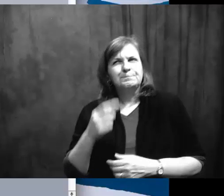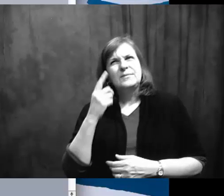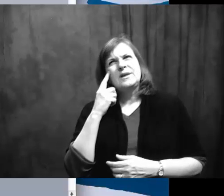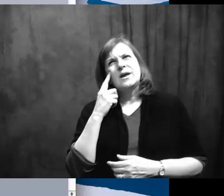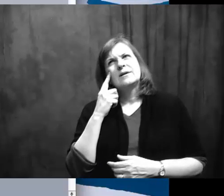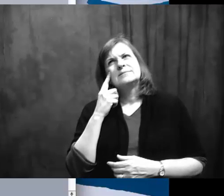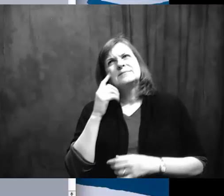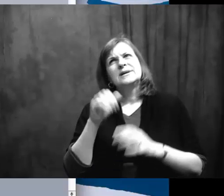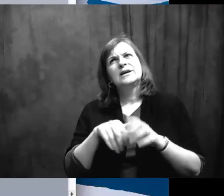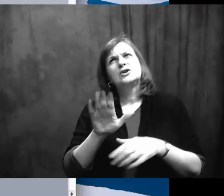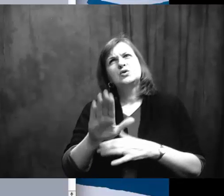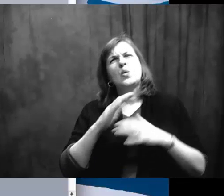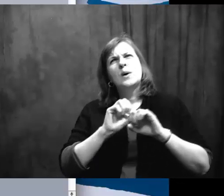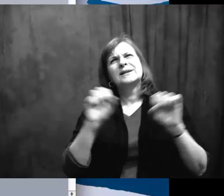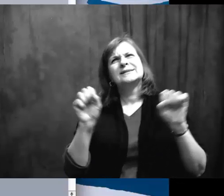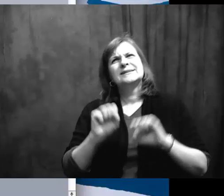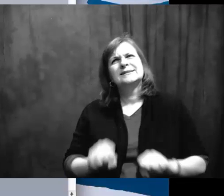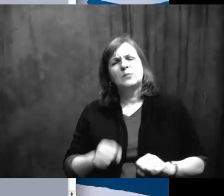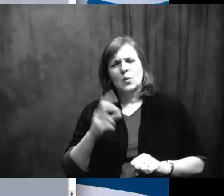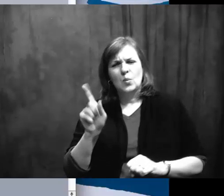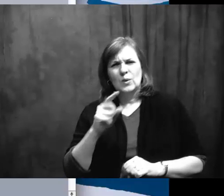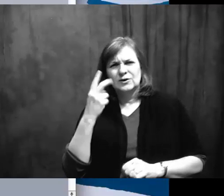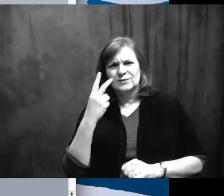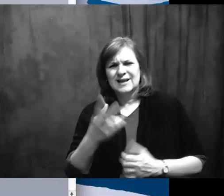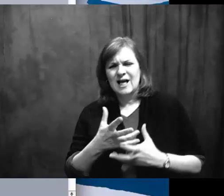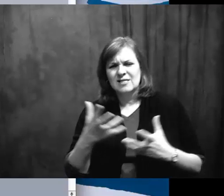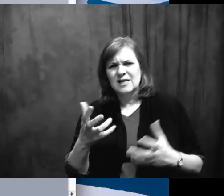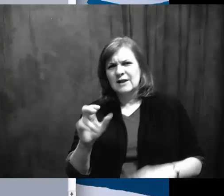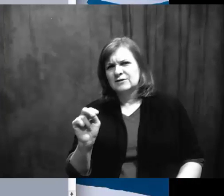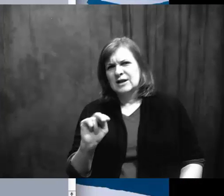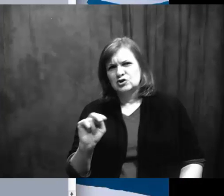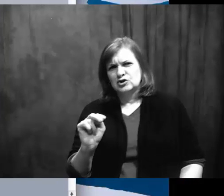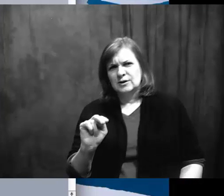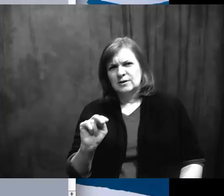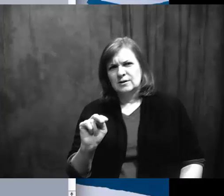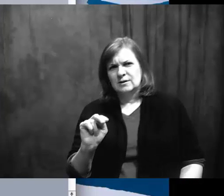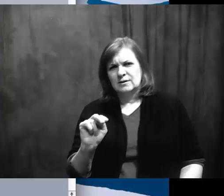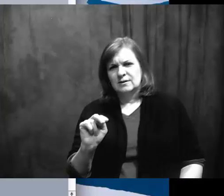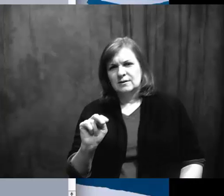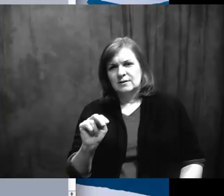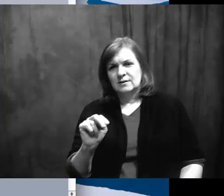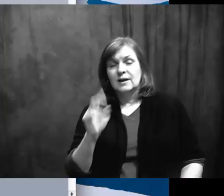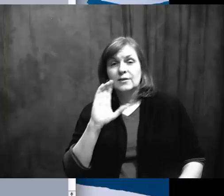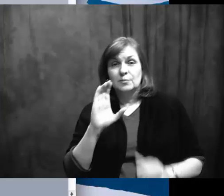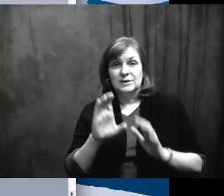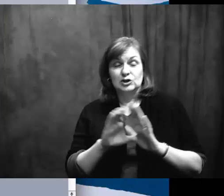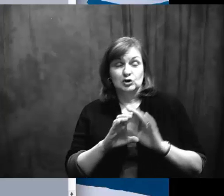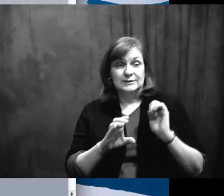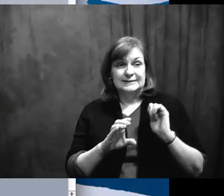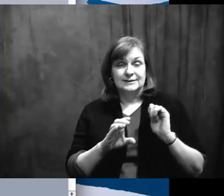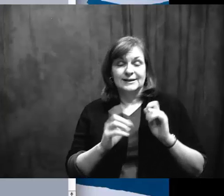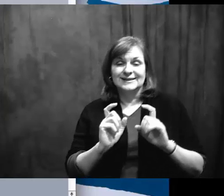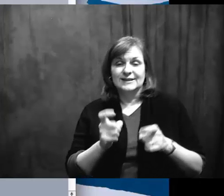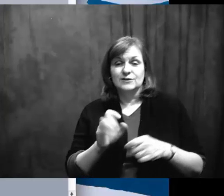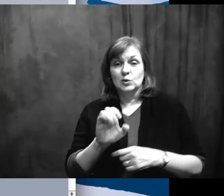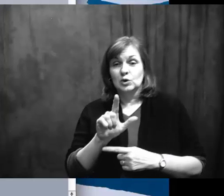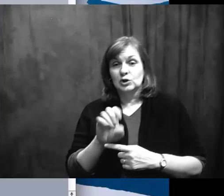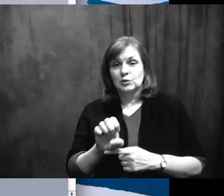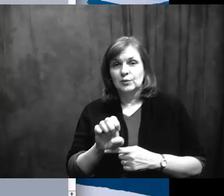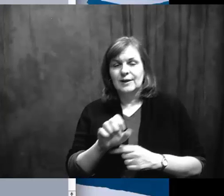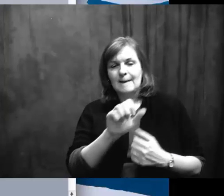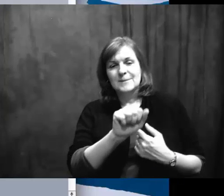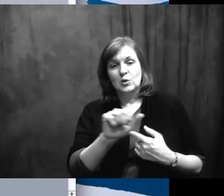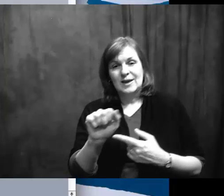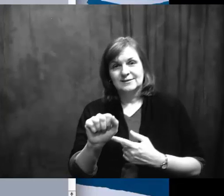Okay, so you got to think, where in your system do you see a whole lot of nitrogen? Well, we give you a clue here with amino